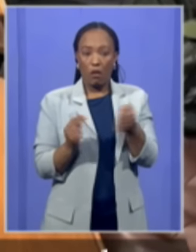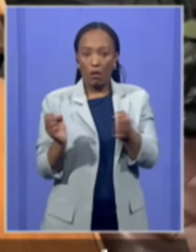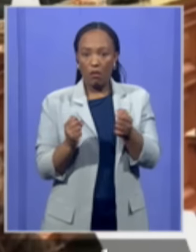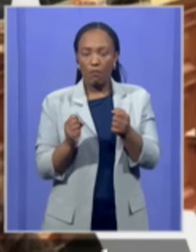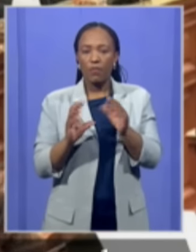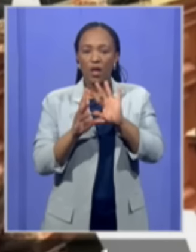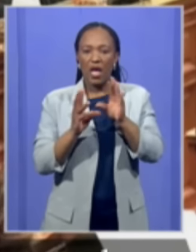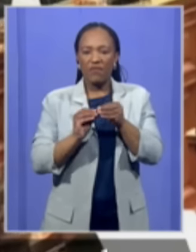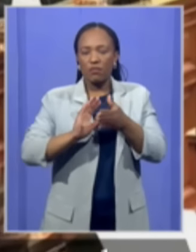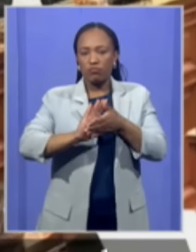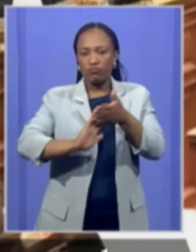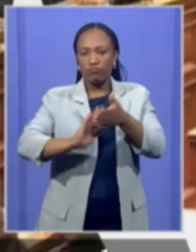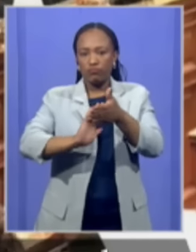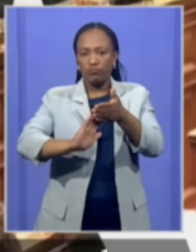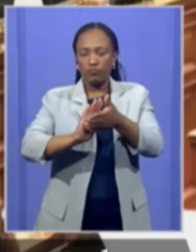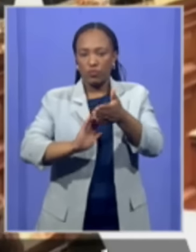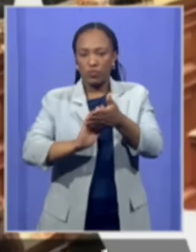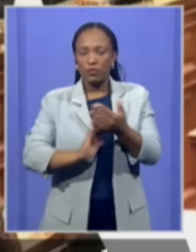thello. Fela ka selemo sa